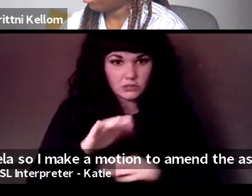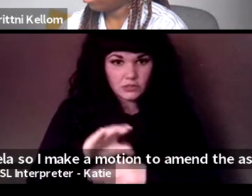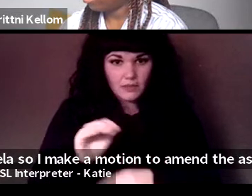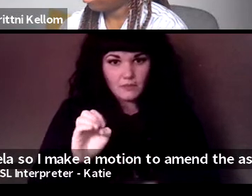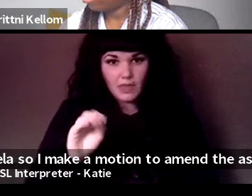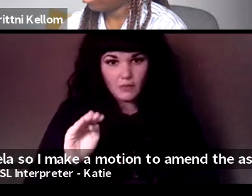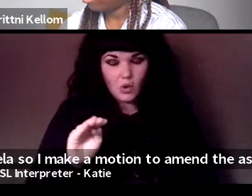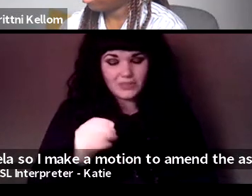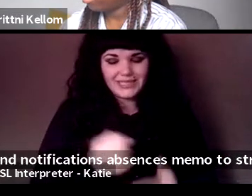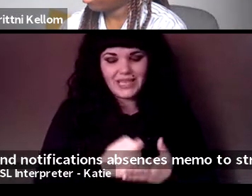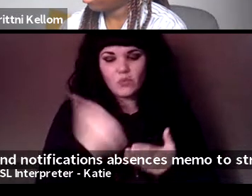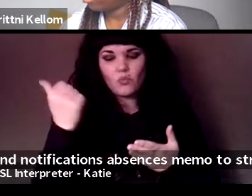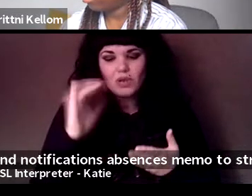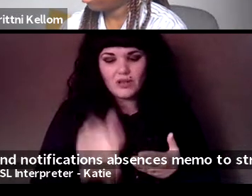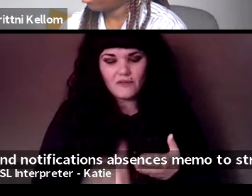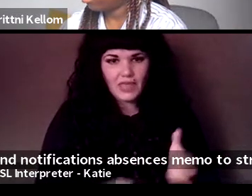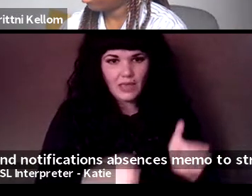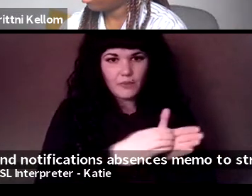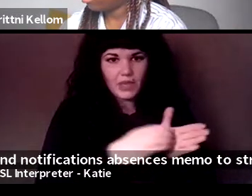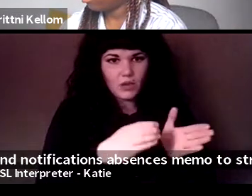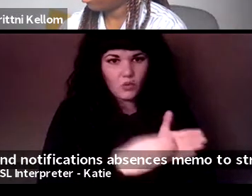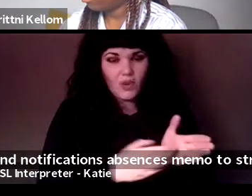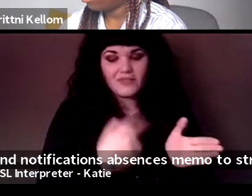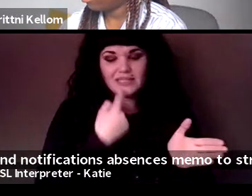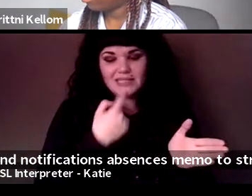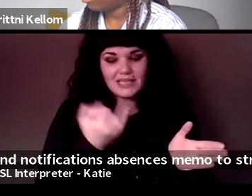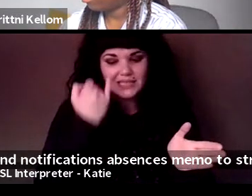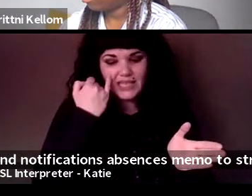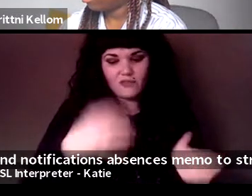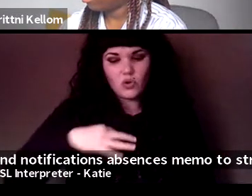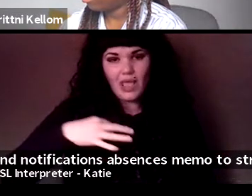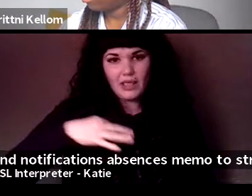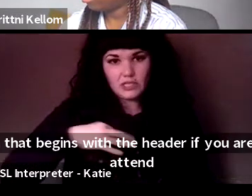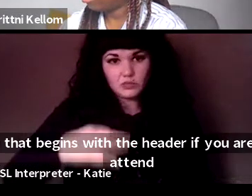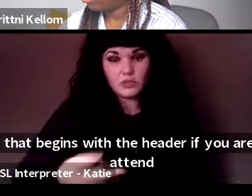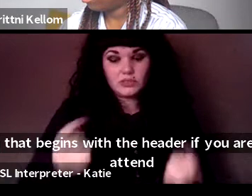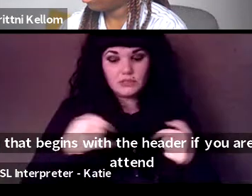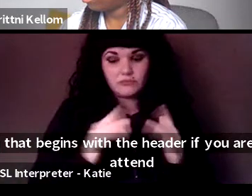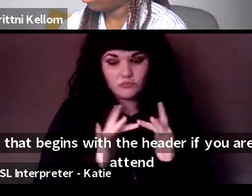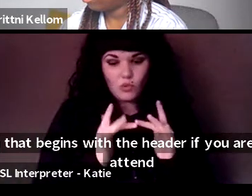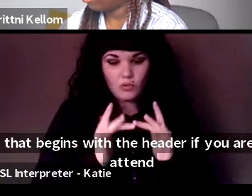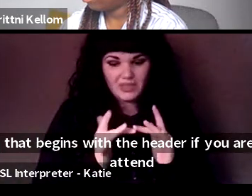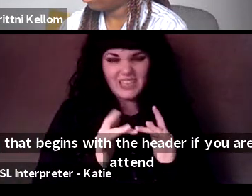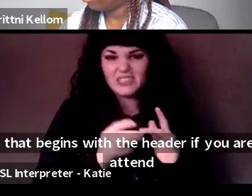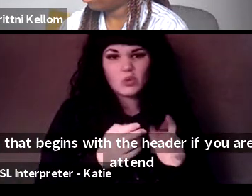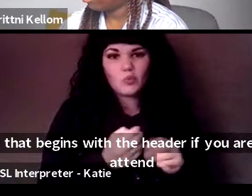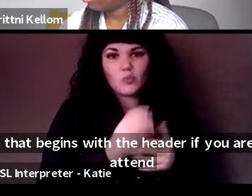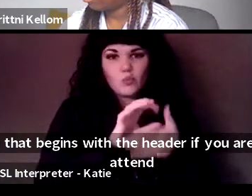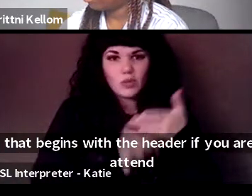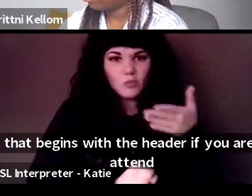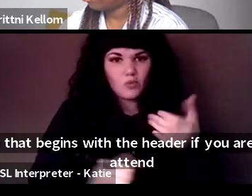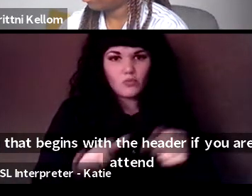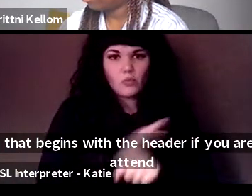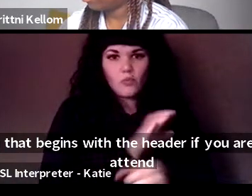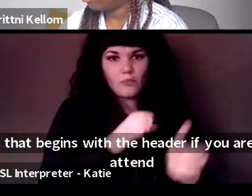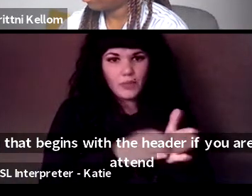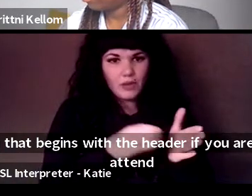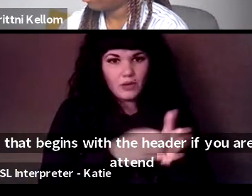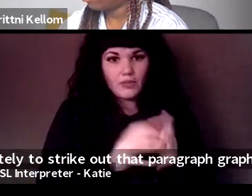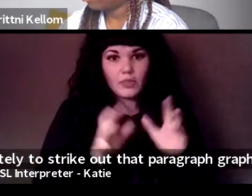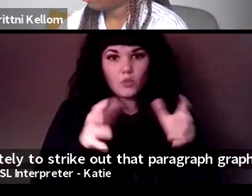with the header, if you are eligible to attend remotely, to strike out that paragraph in the entirety and leave the remainder of the memo the